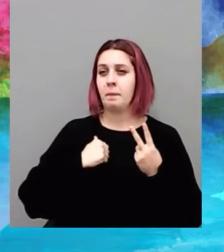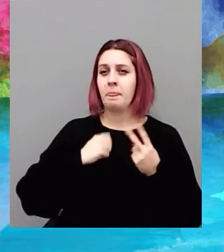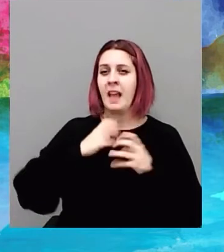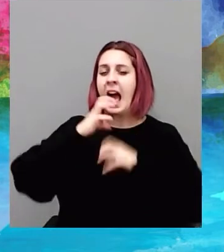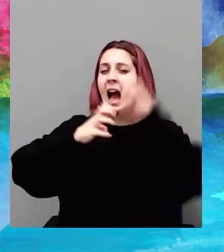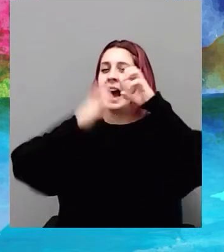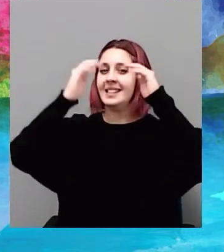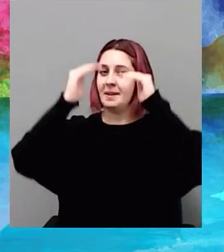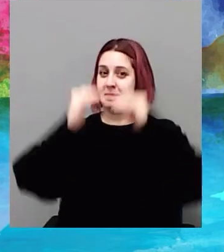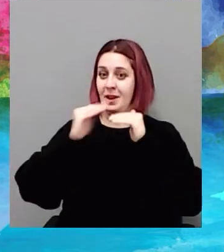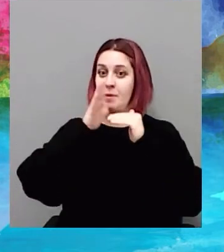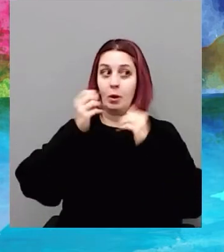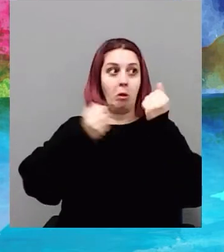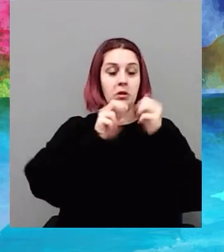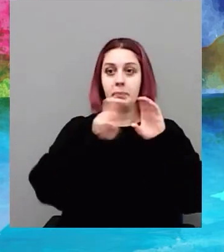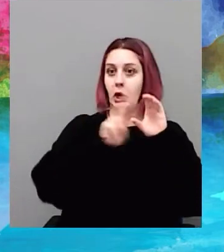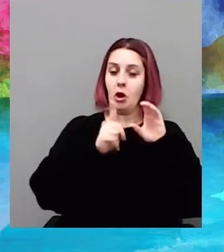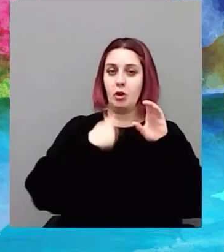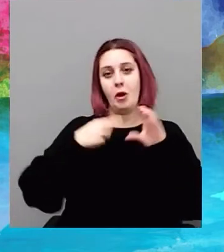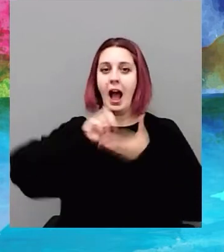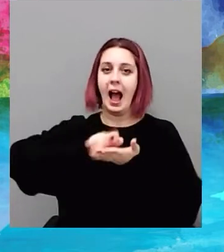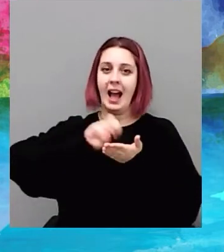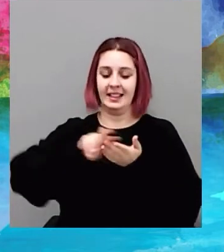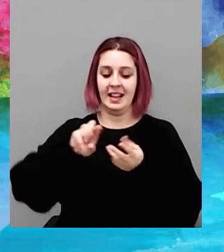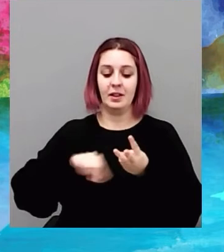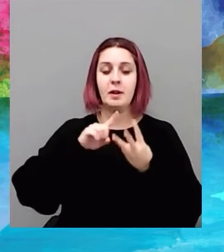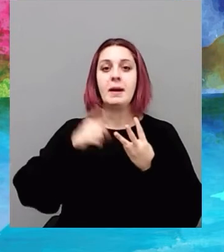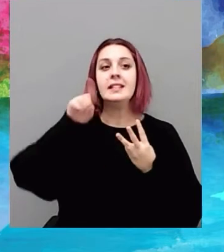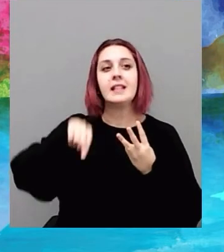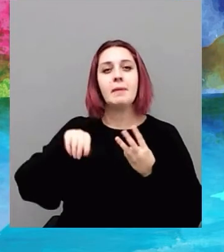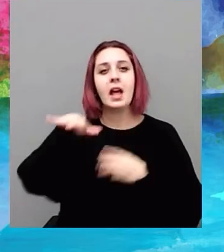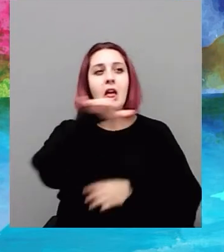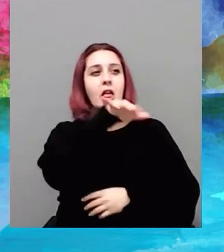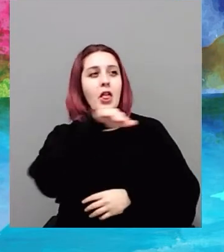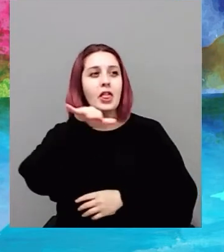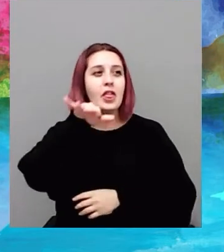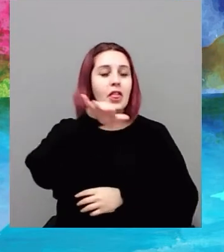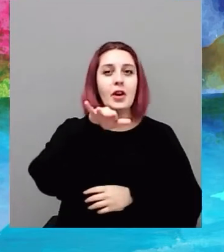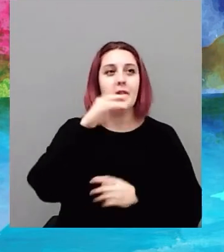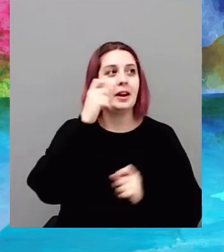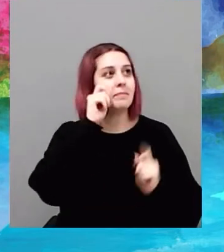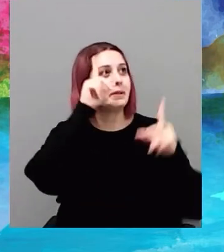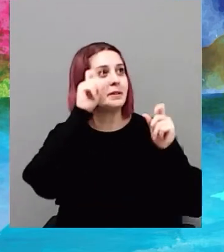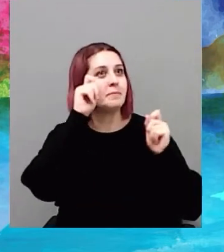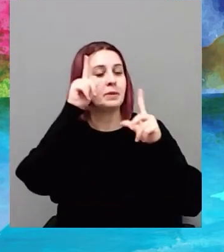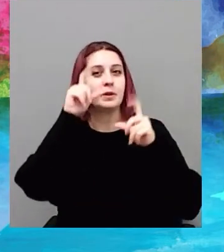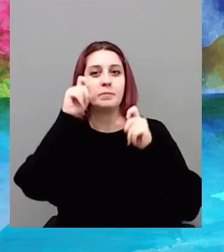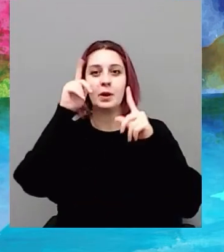and we're reducing CO2 in the environment, and we can discover neighborhoods,